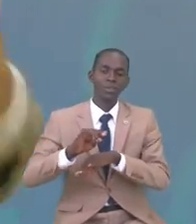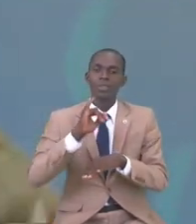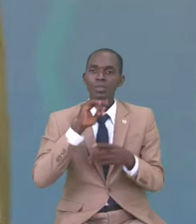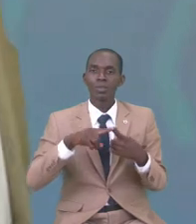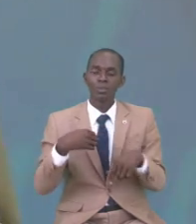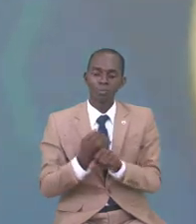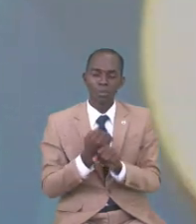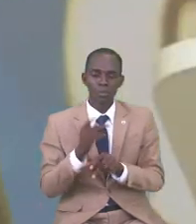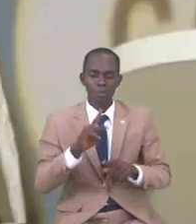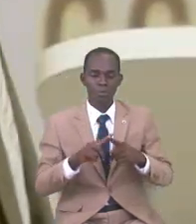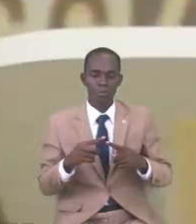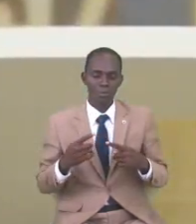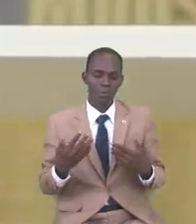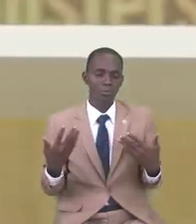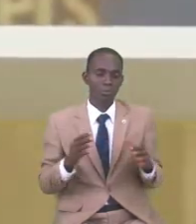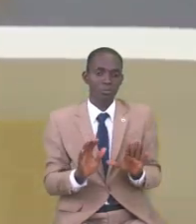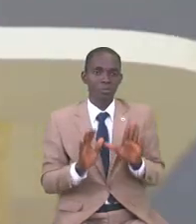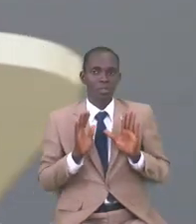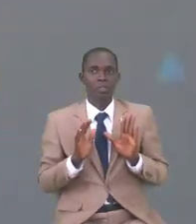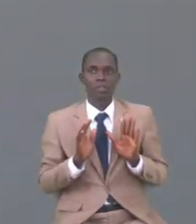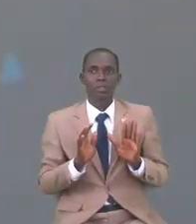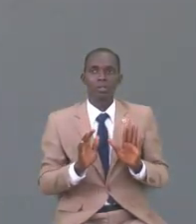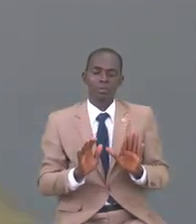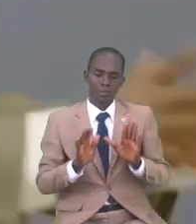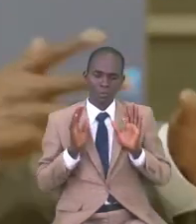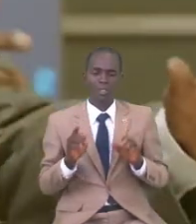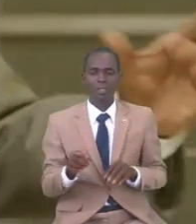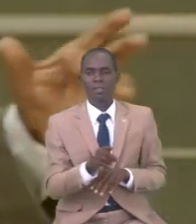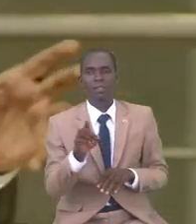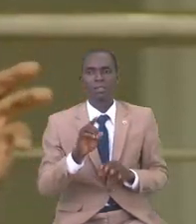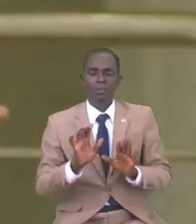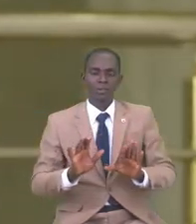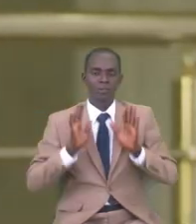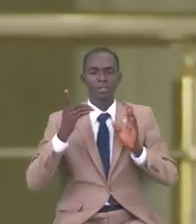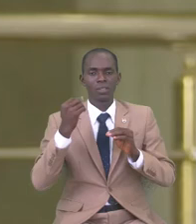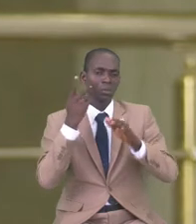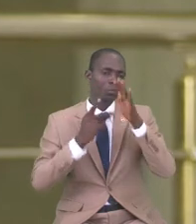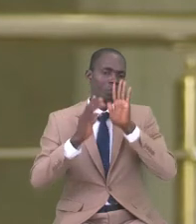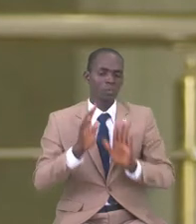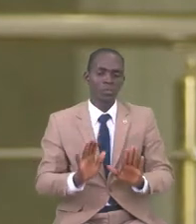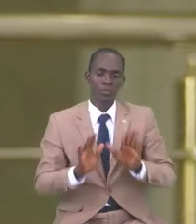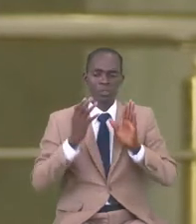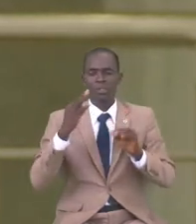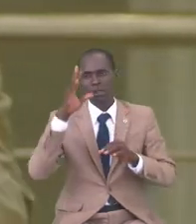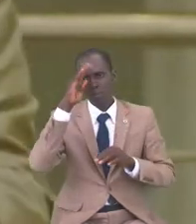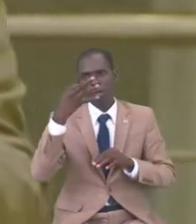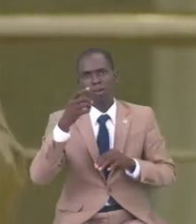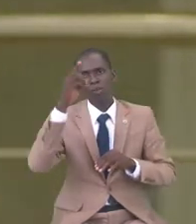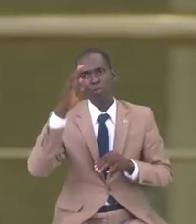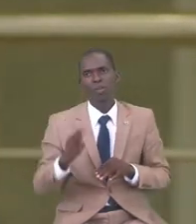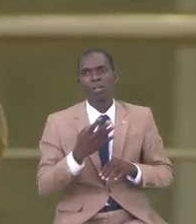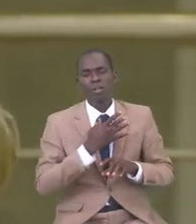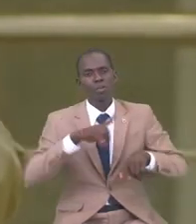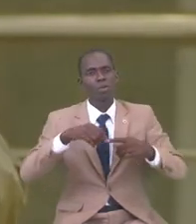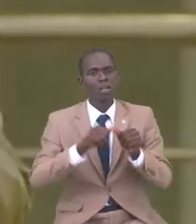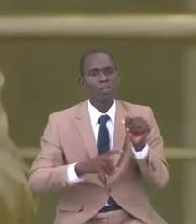Fear them. Fear the prophet. Fear the man of God. And they go about, and